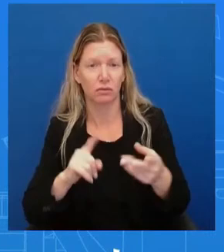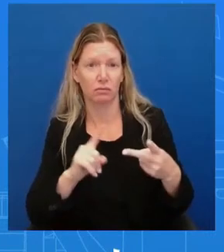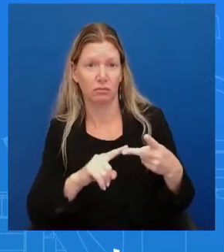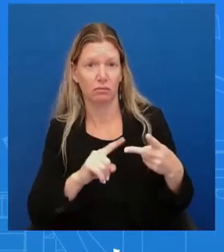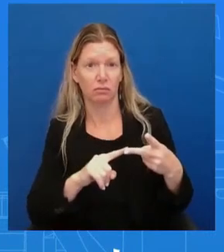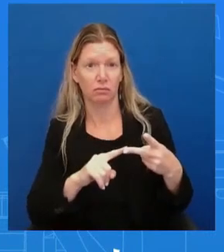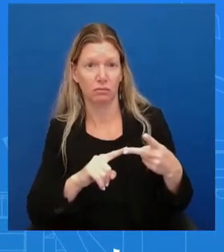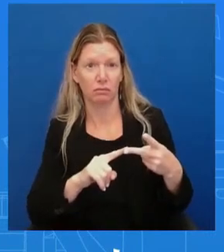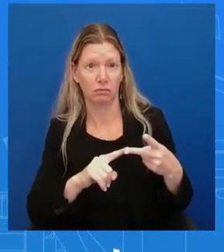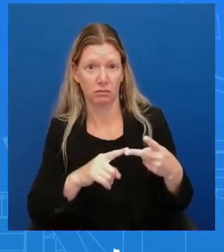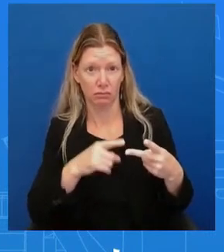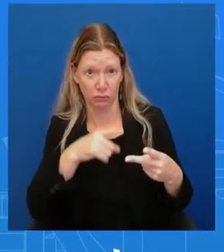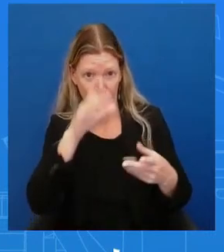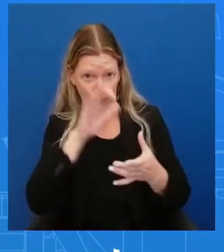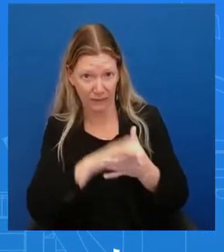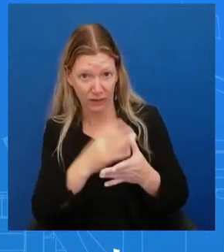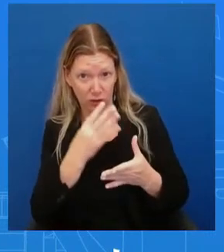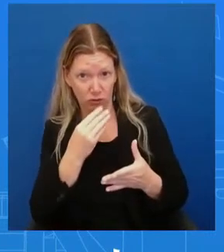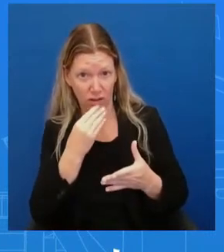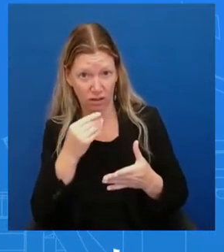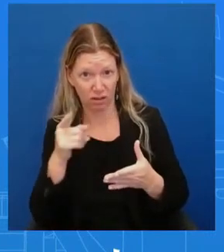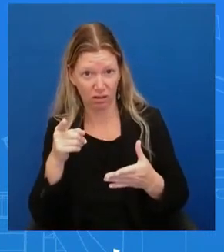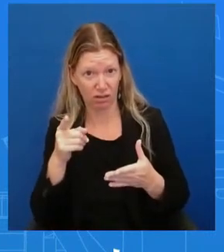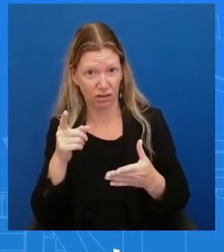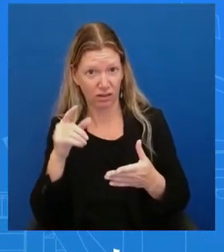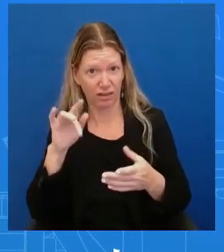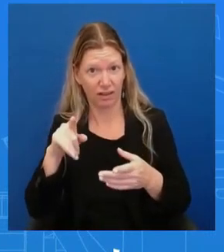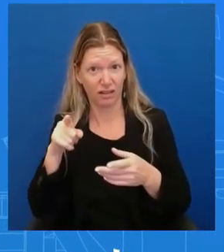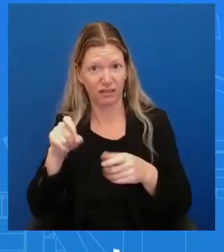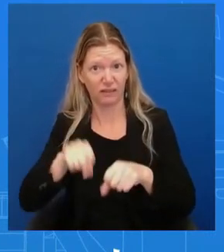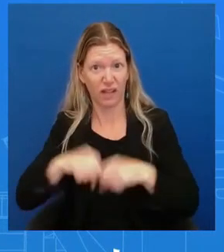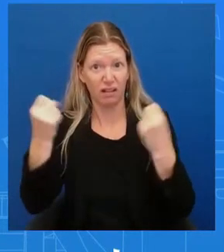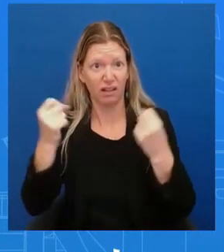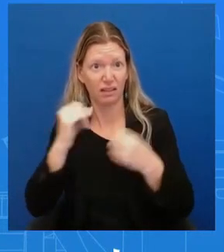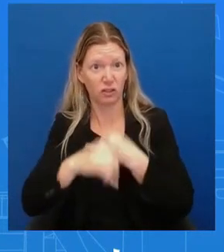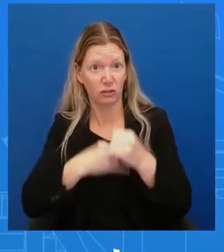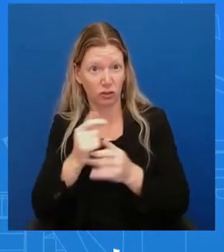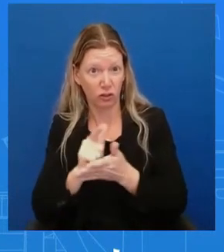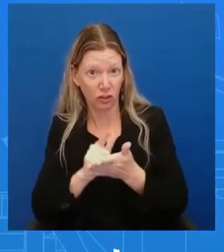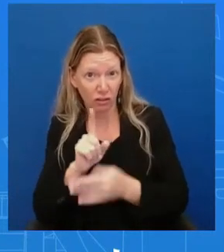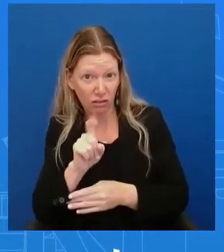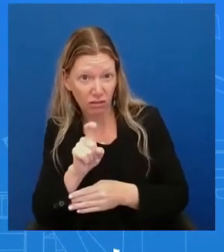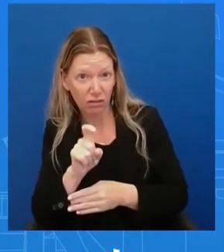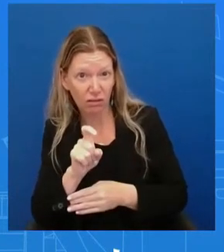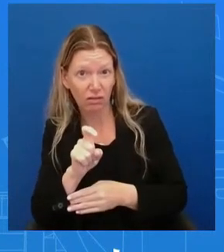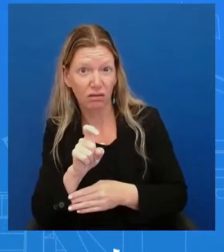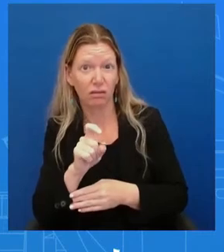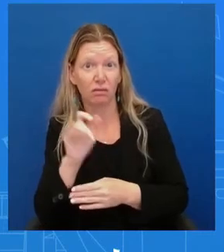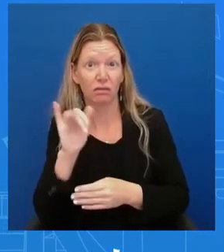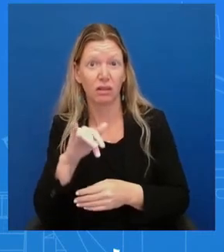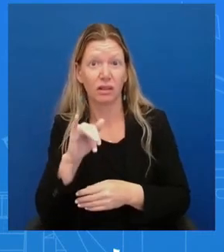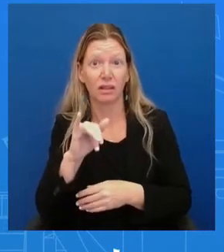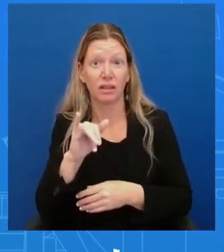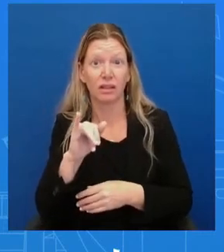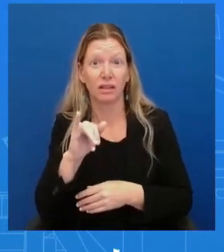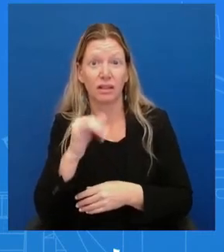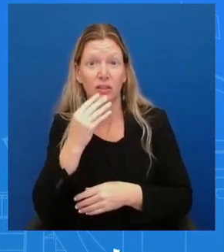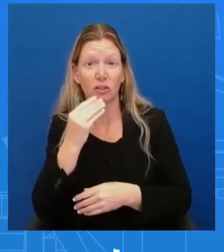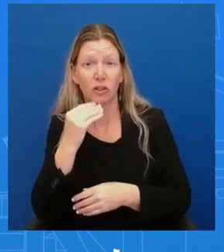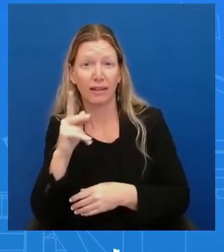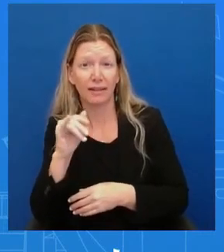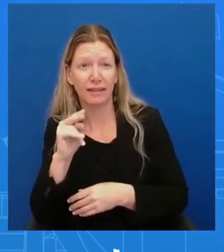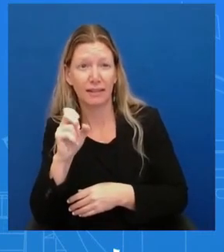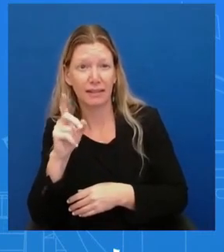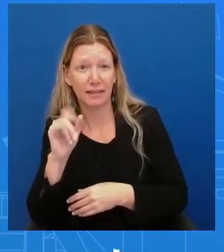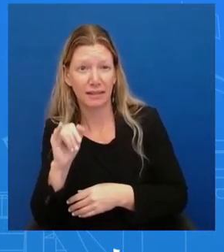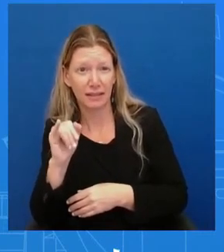passed a law banning international media from working in Israel. You always call Israel as an ally that you share value with. Is this a value that